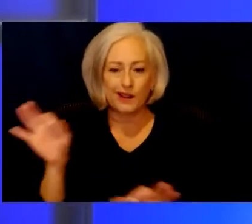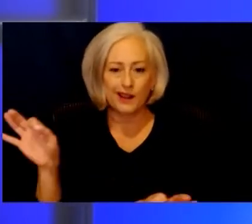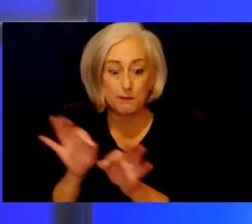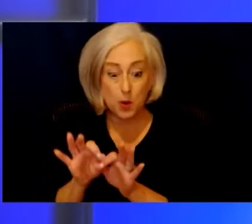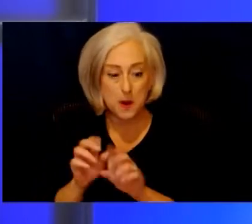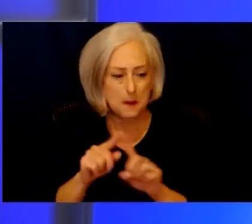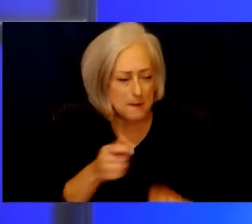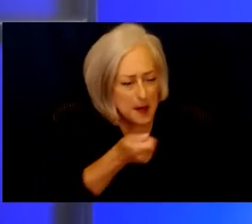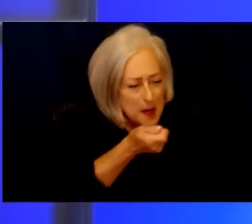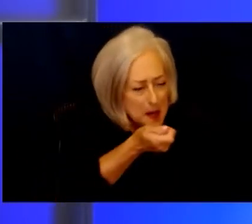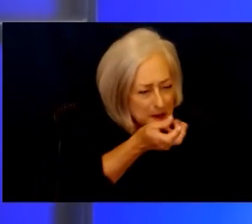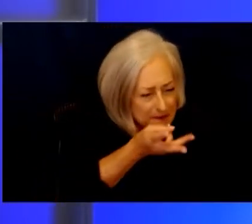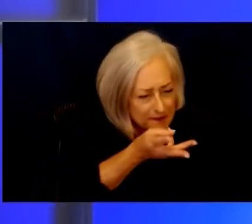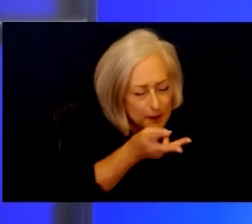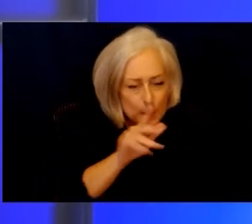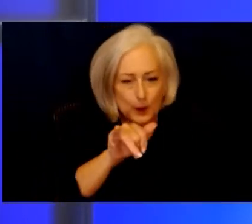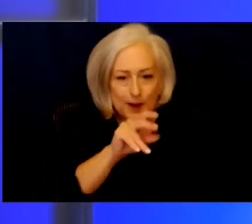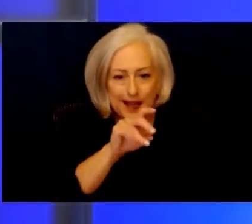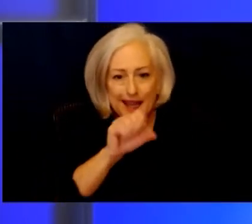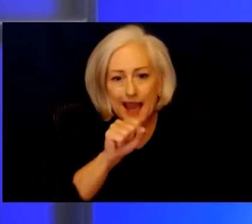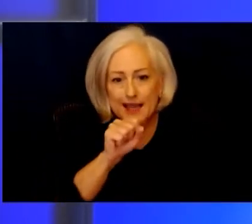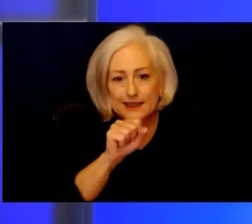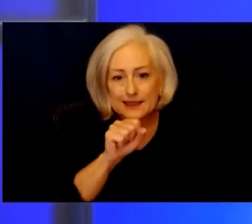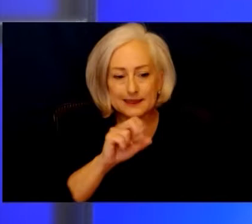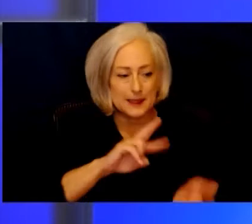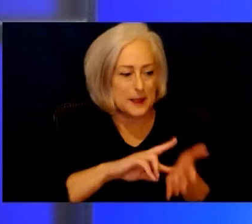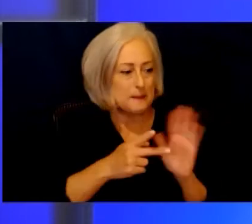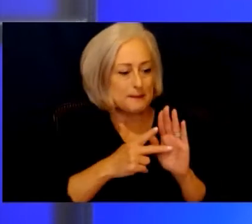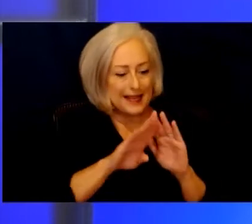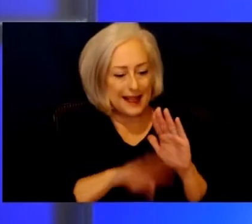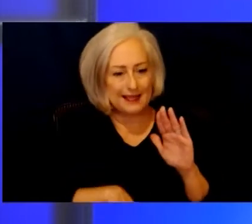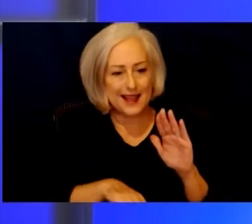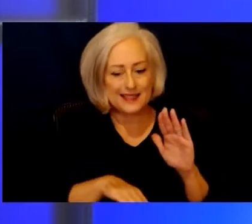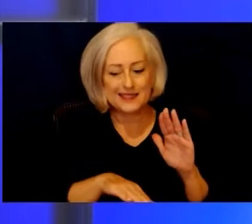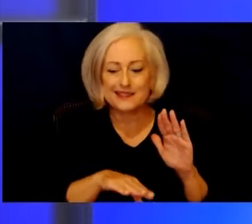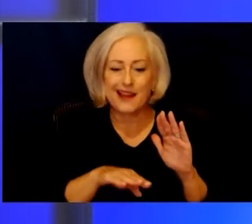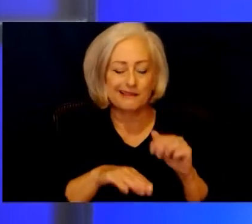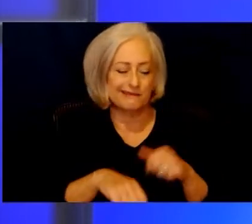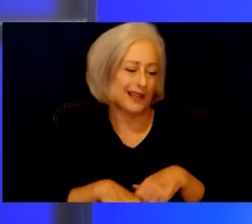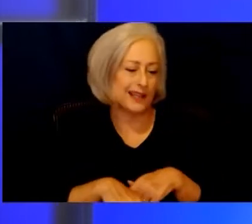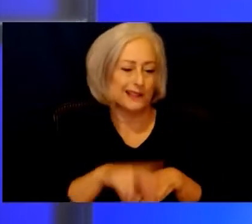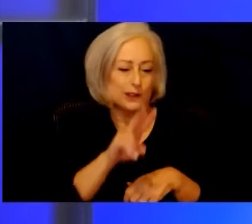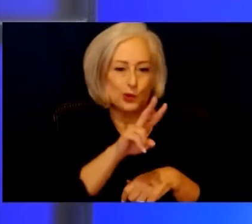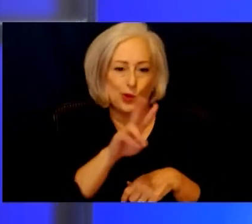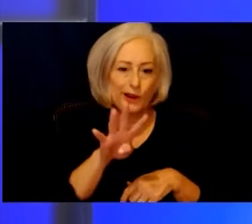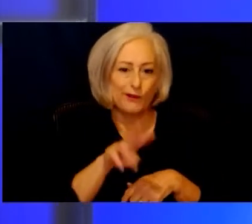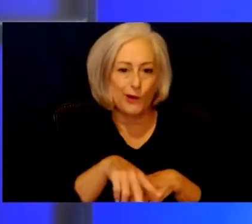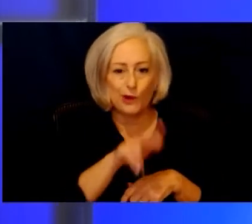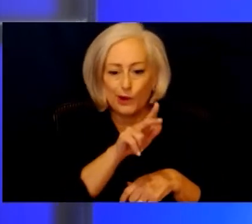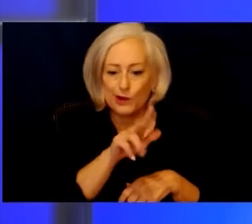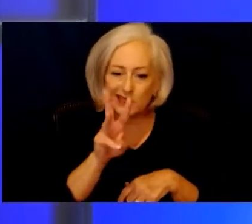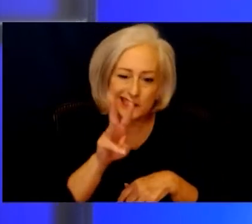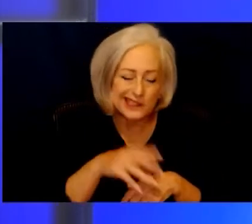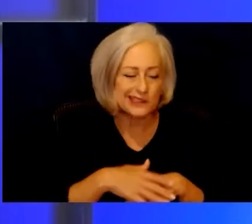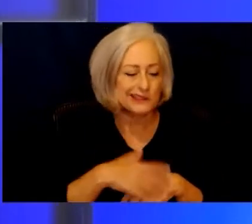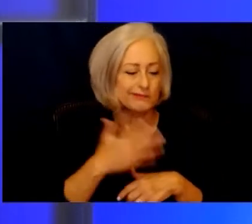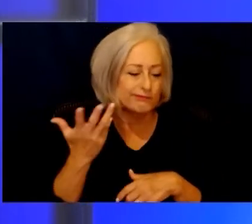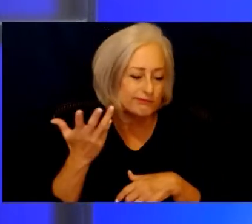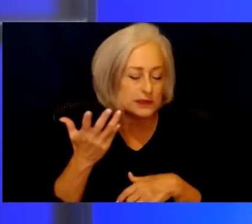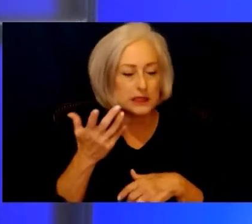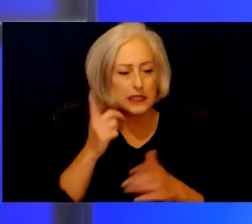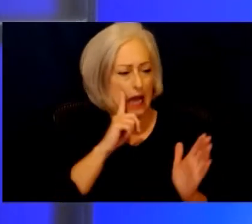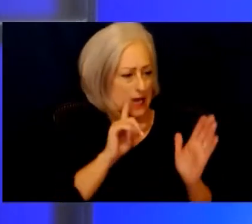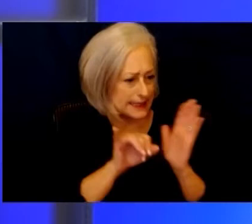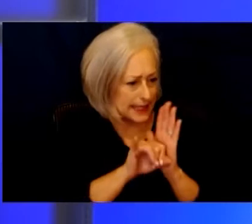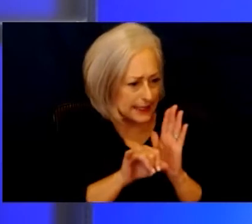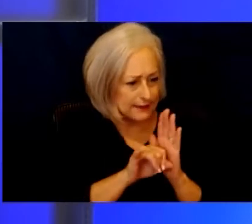talking only less than a few dozen here in the U.S. So identifying where those people are and then who